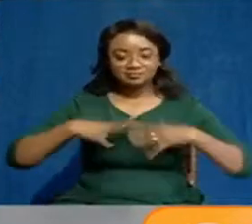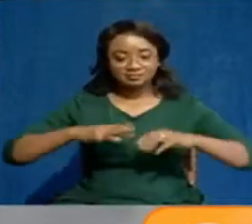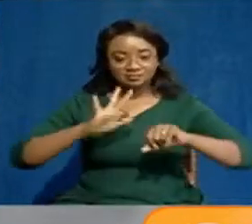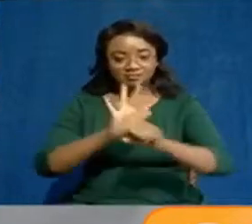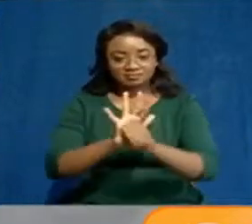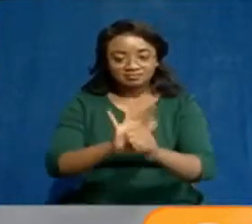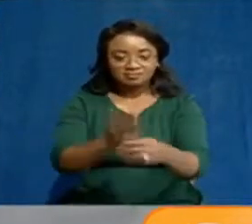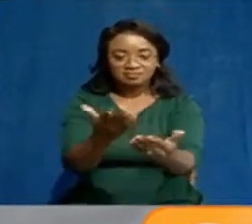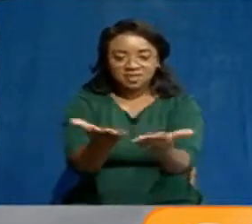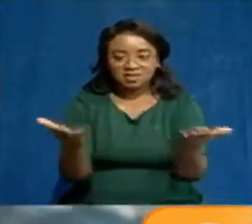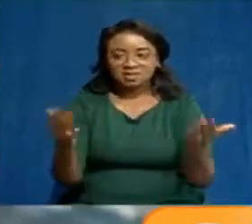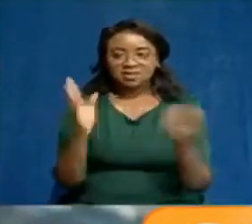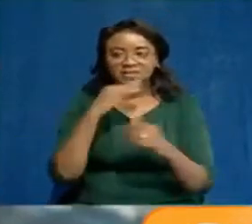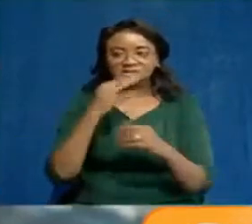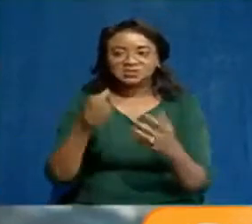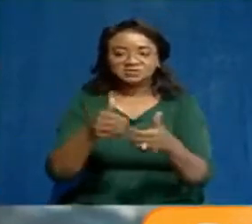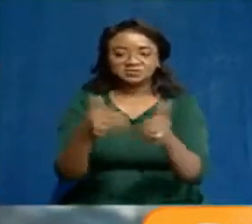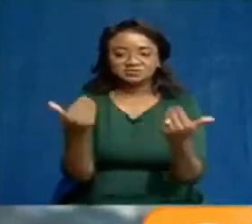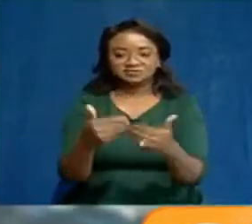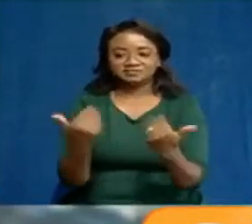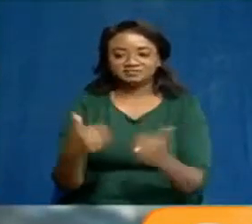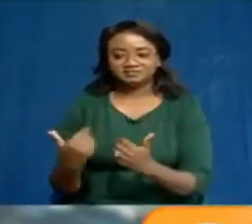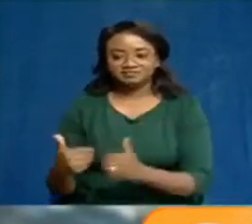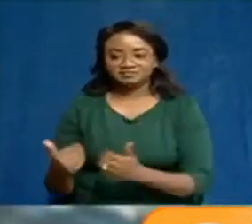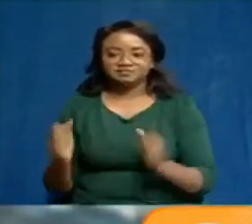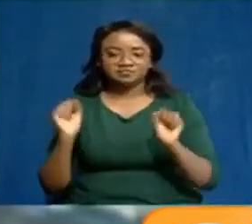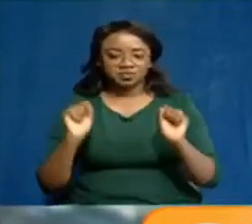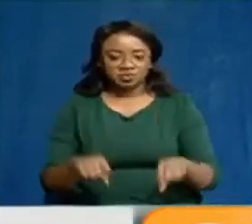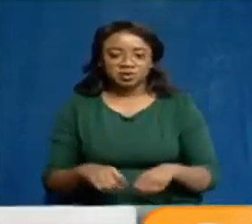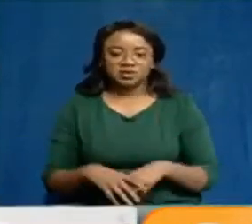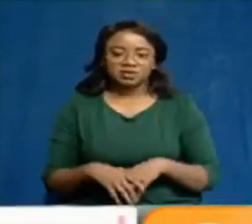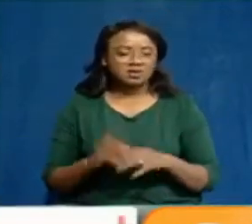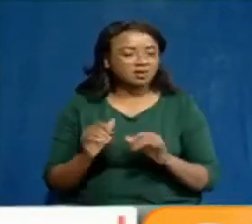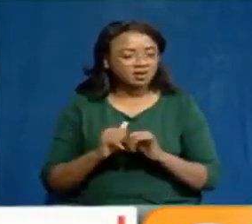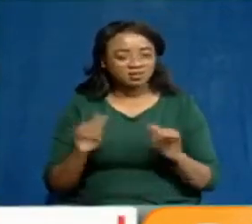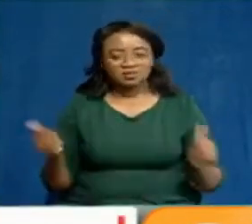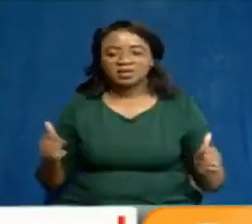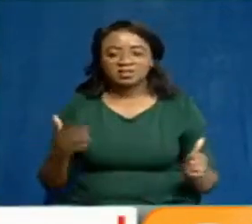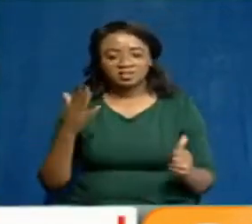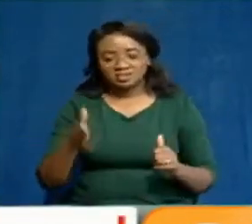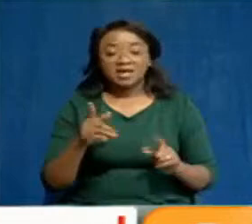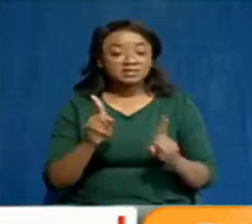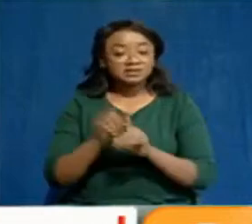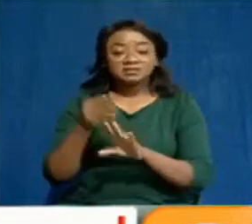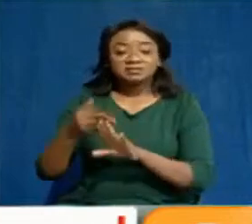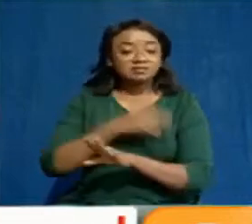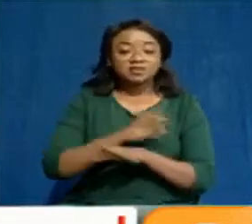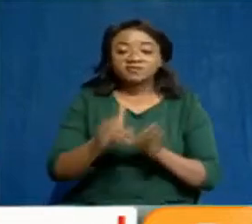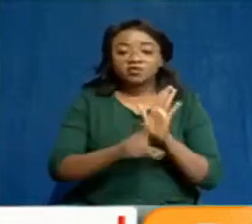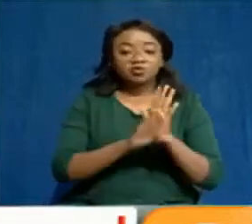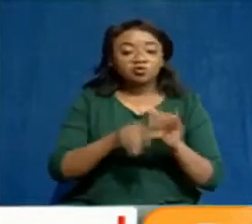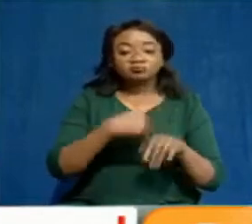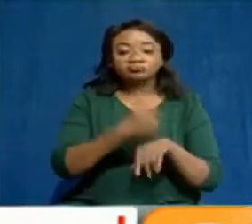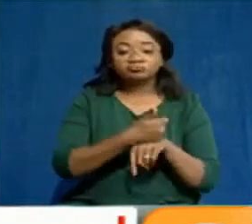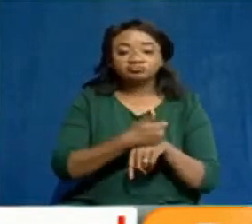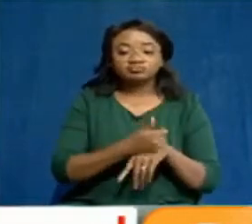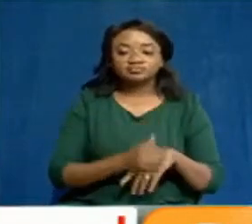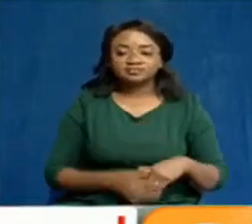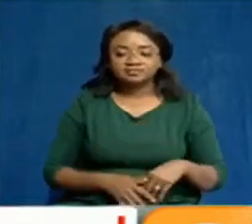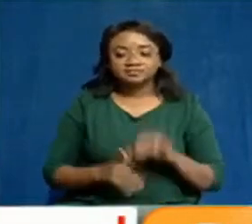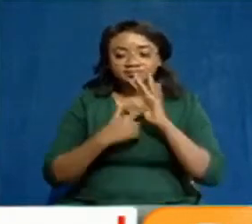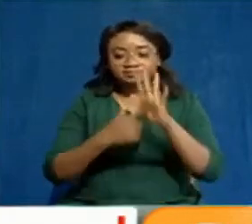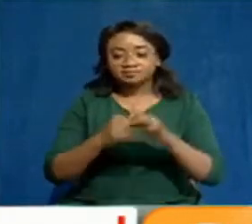okay, happening. Even before the law came, I just told you that back at home in